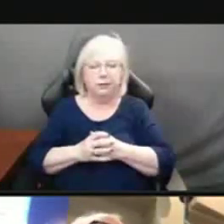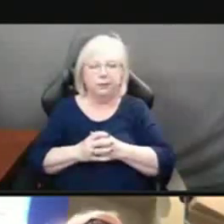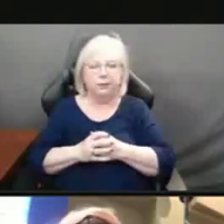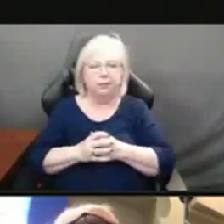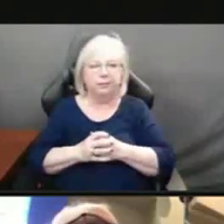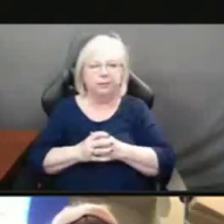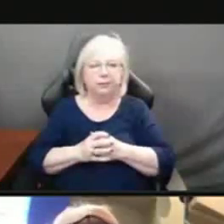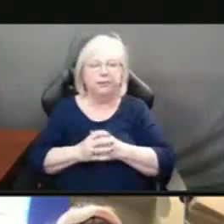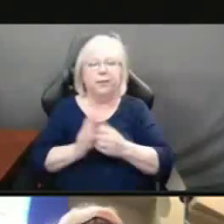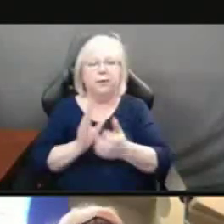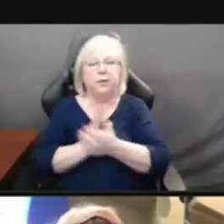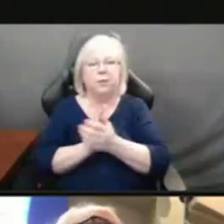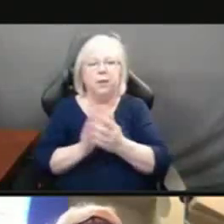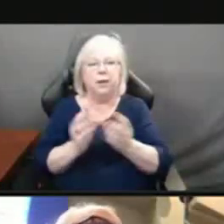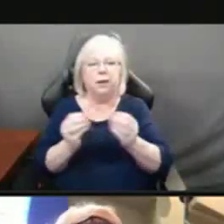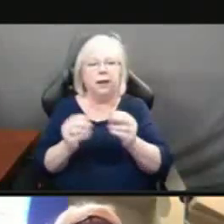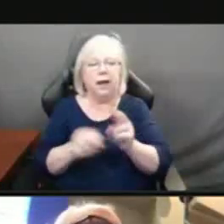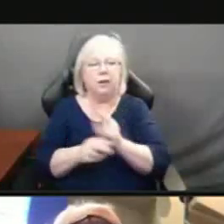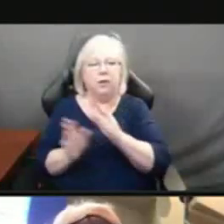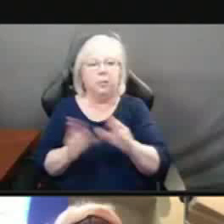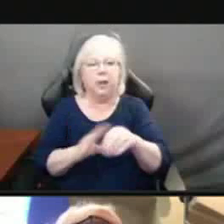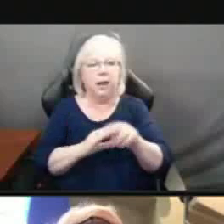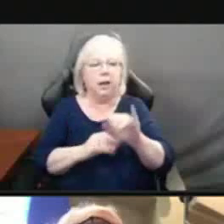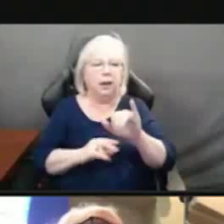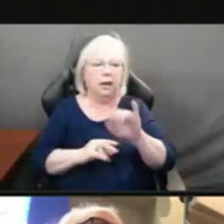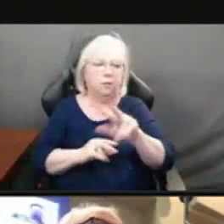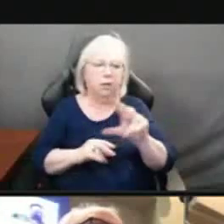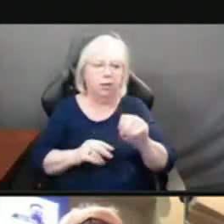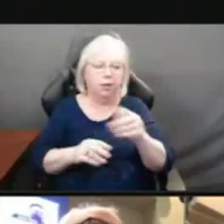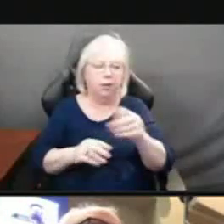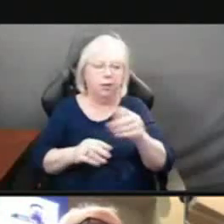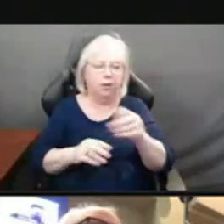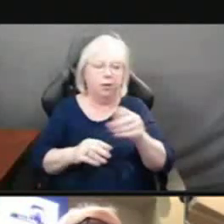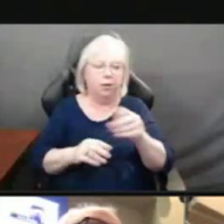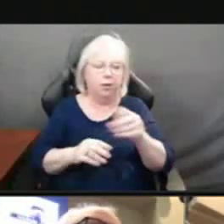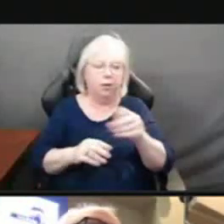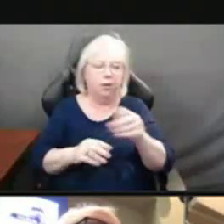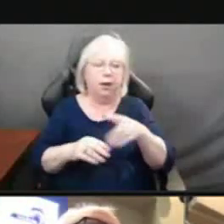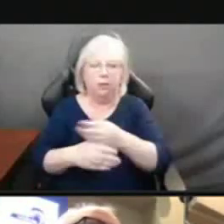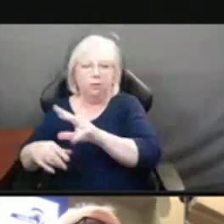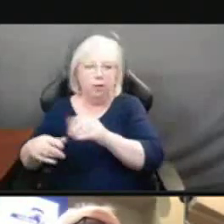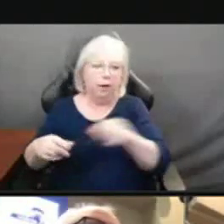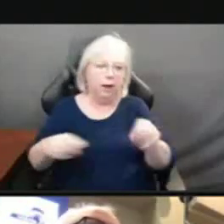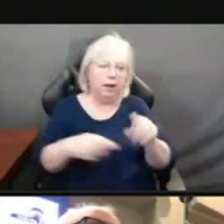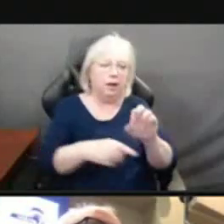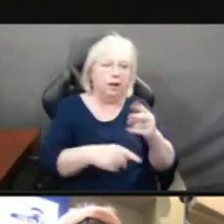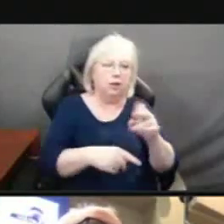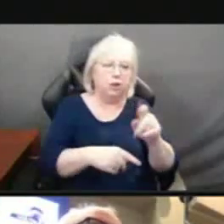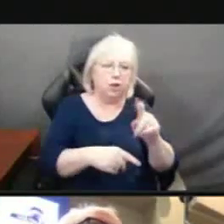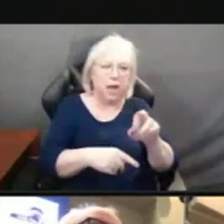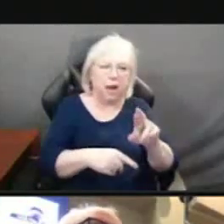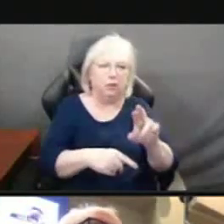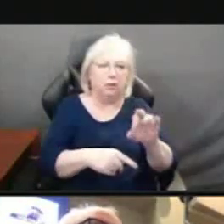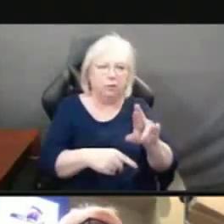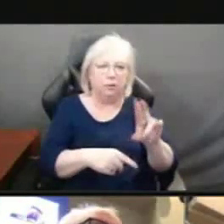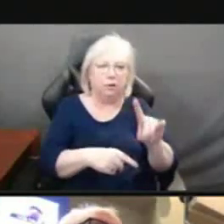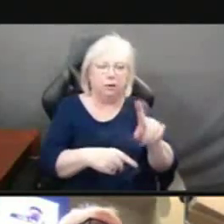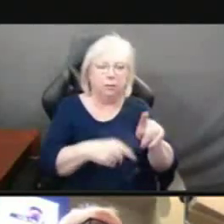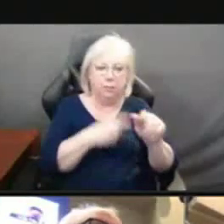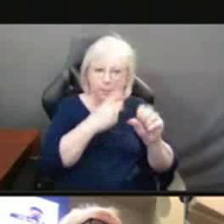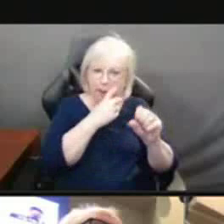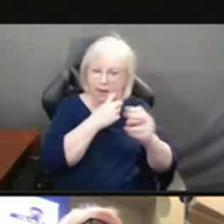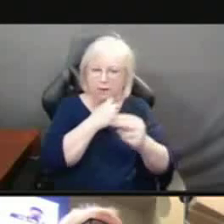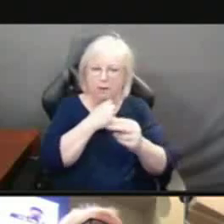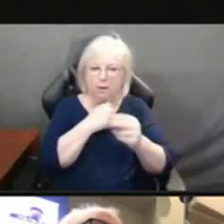An ordinance to amend the land use plan in the Interstate 430 planning district between Interstate 430 and Shackelford Pass, just north of